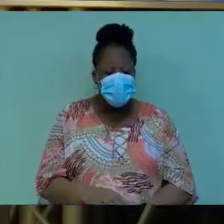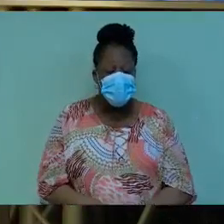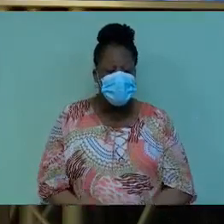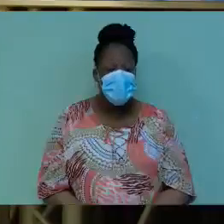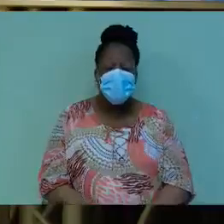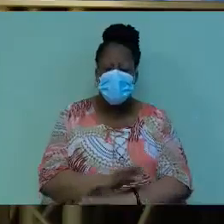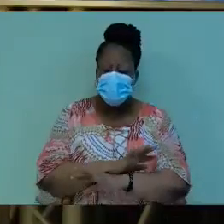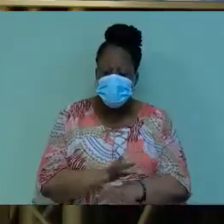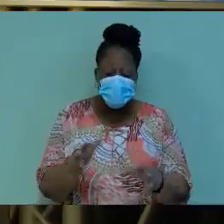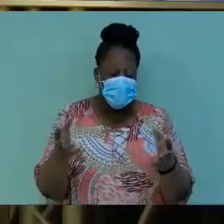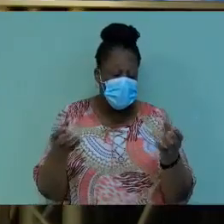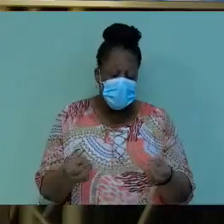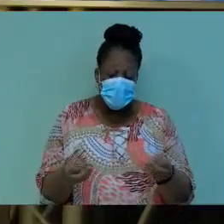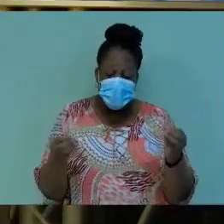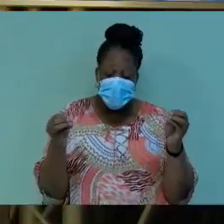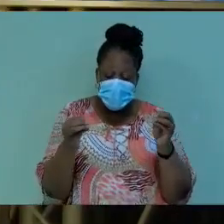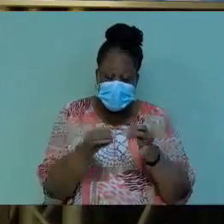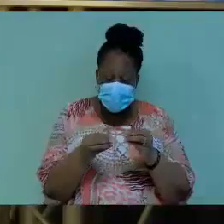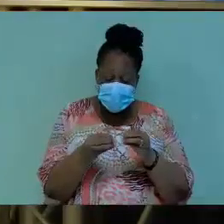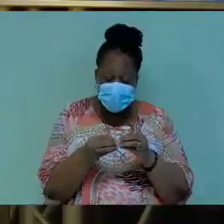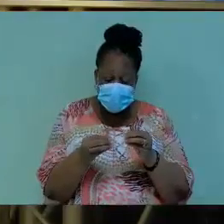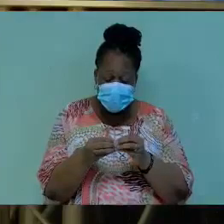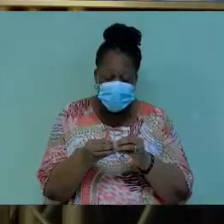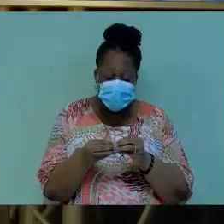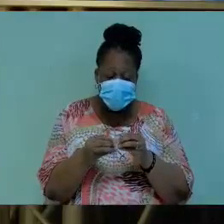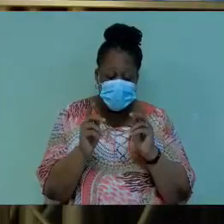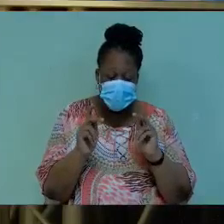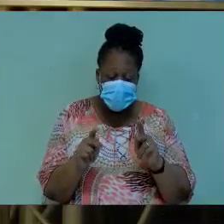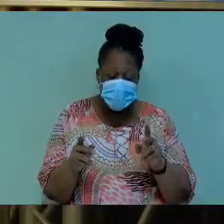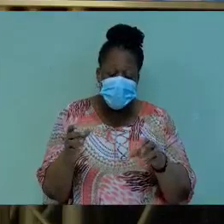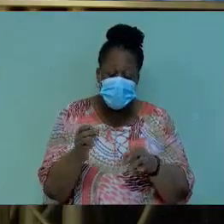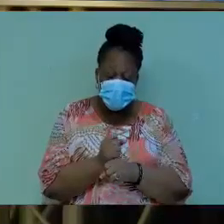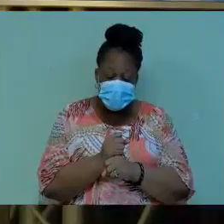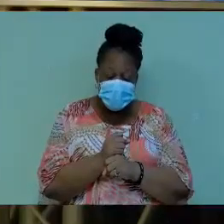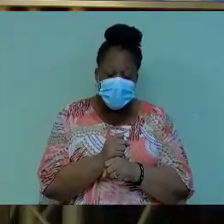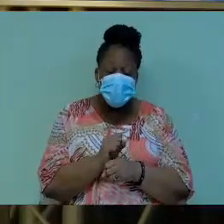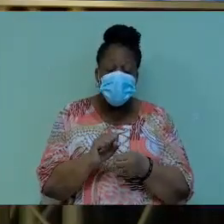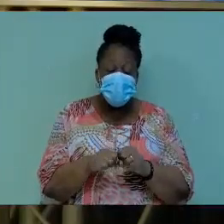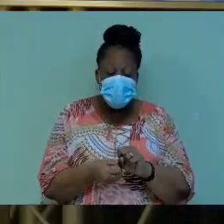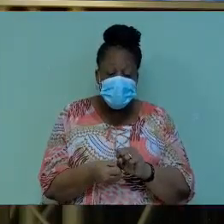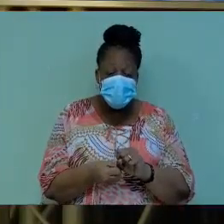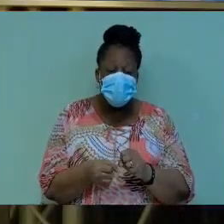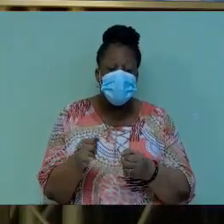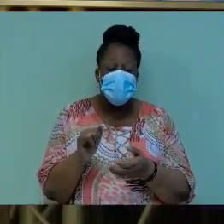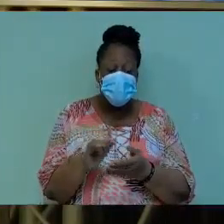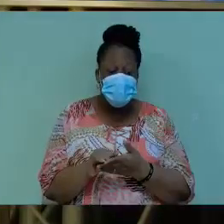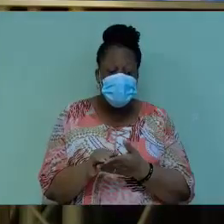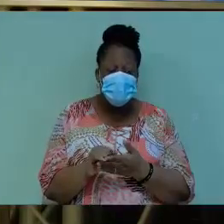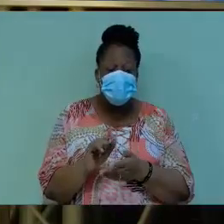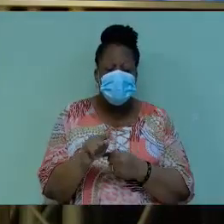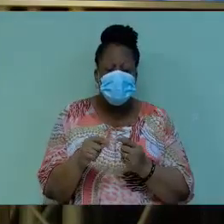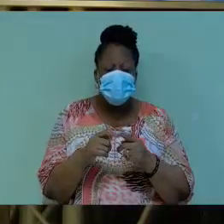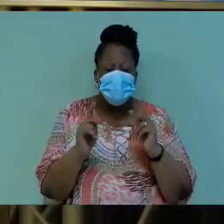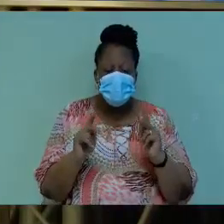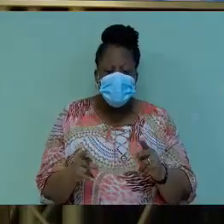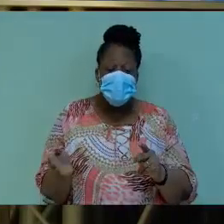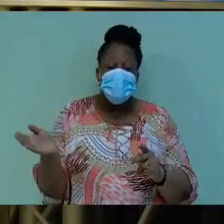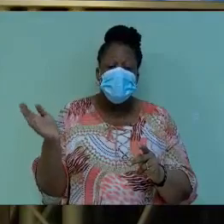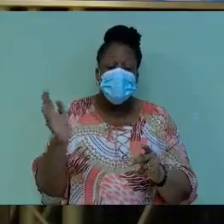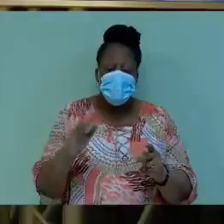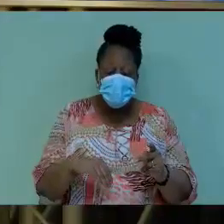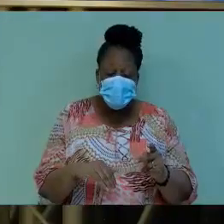of lockdowns, in terms of curfews, in terms of adjusting your culture, the way we do things,